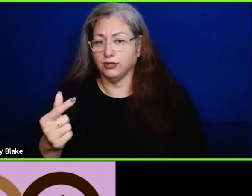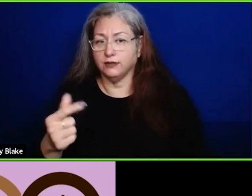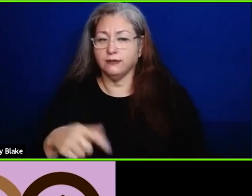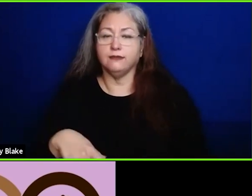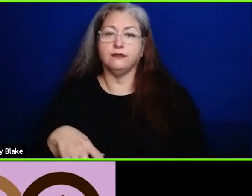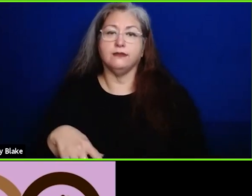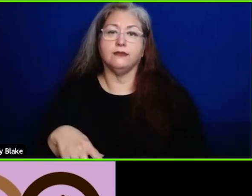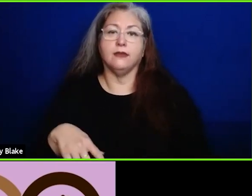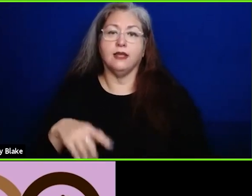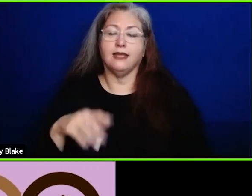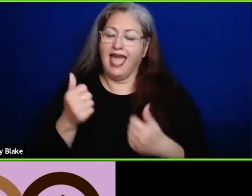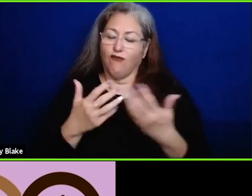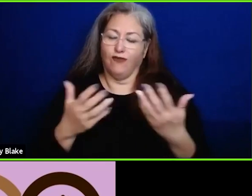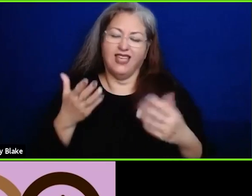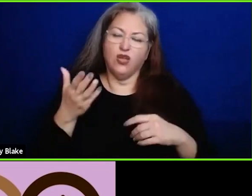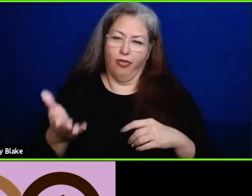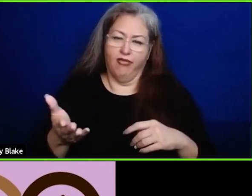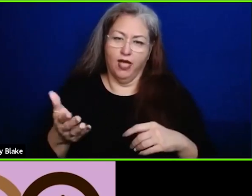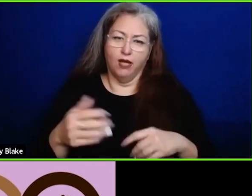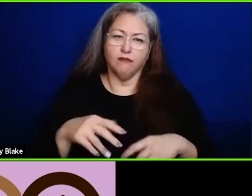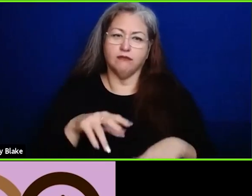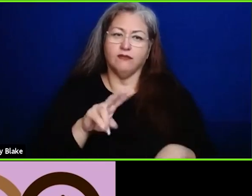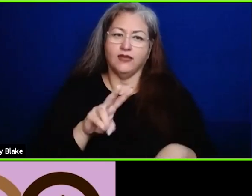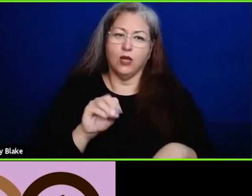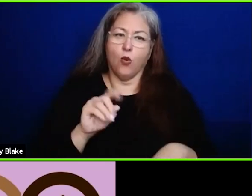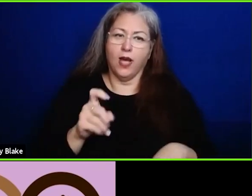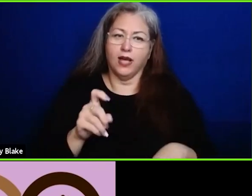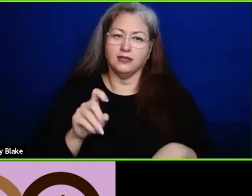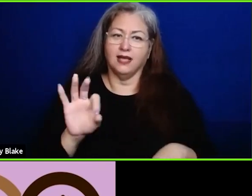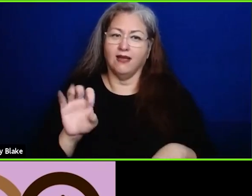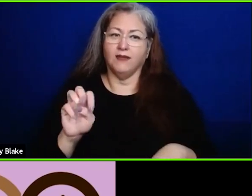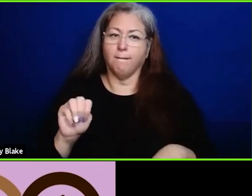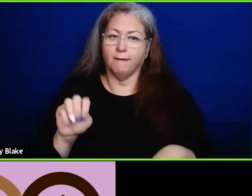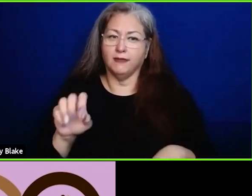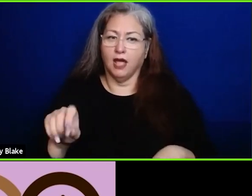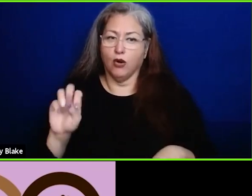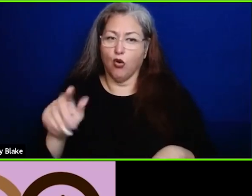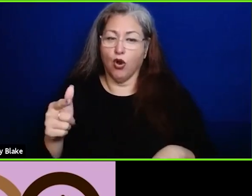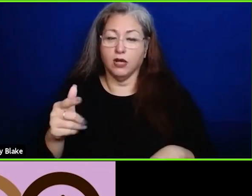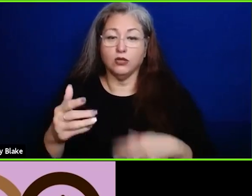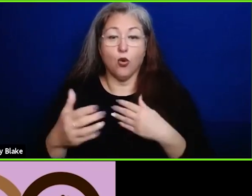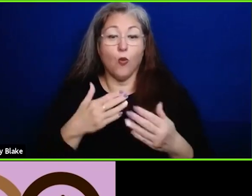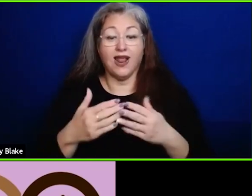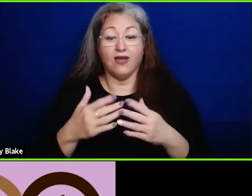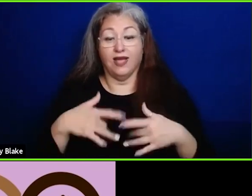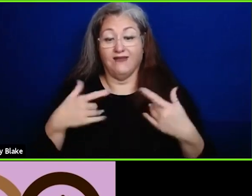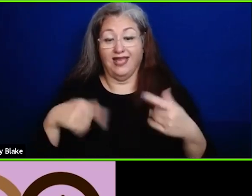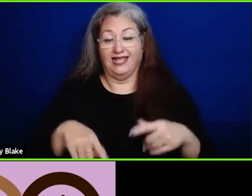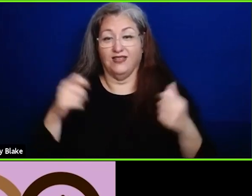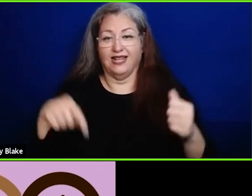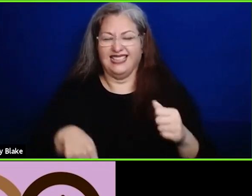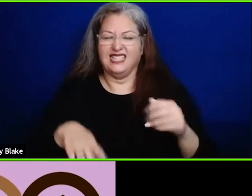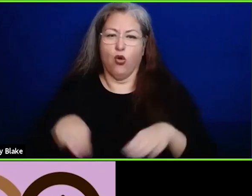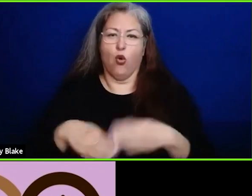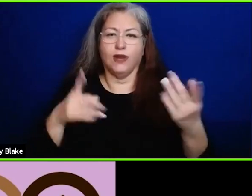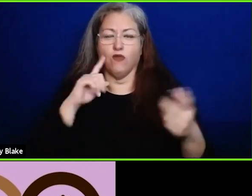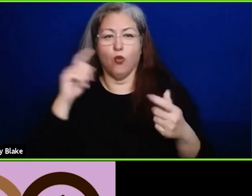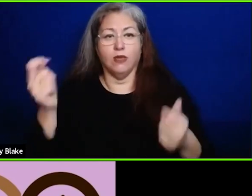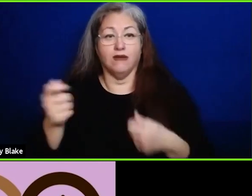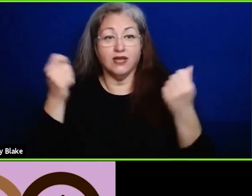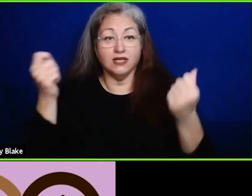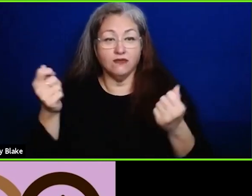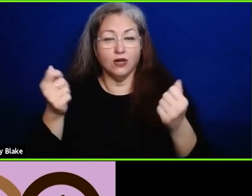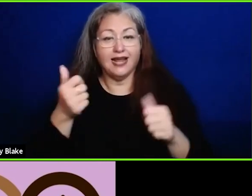voxfem.org. That's where everything is. And every event in this festival, this is the opening of a festival, every event